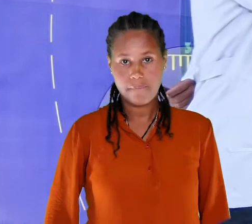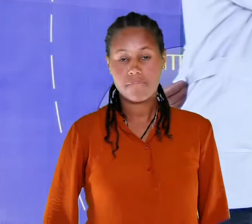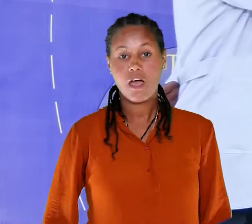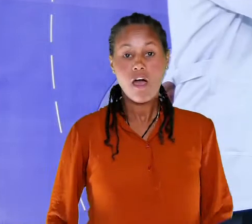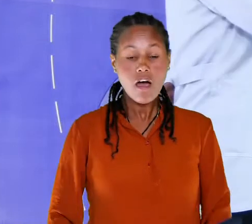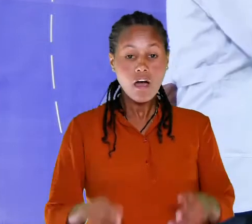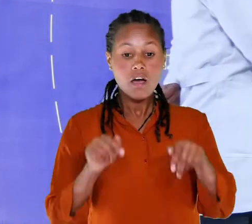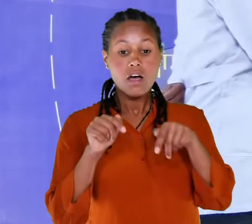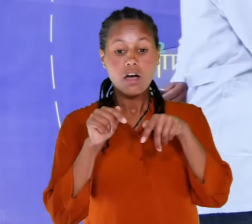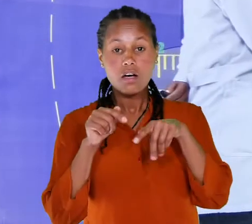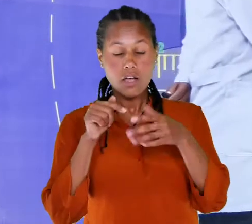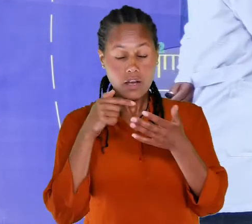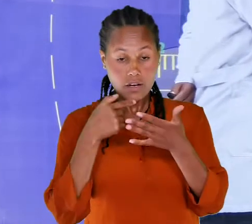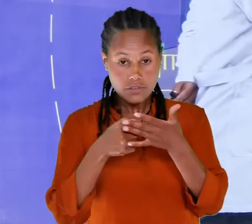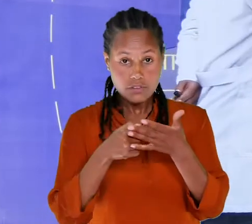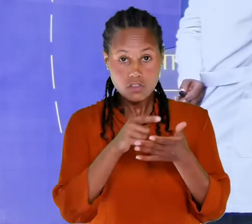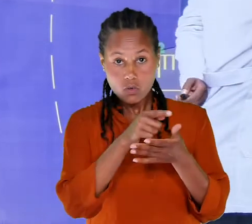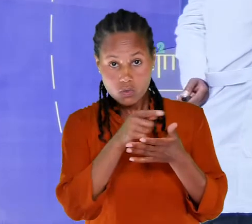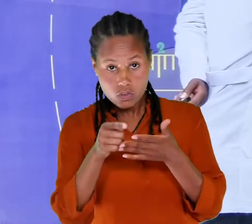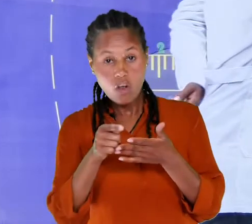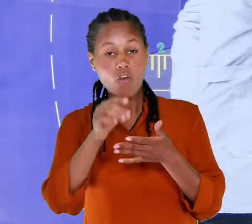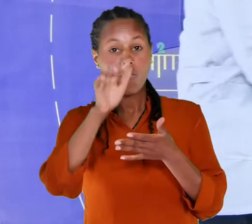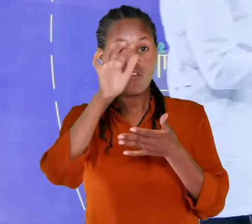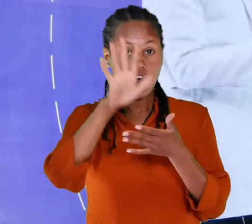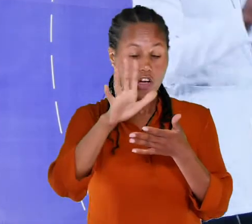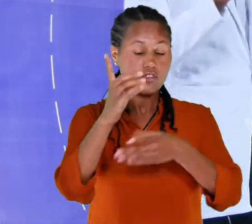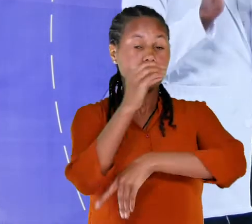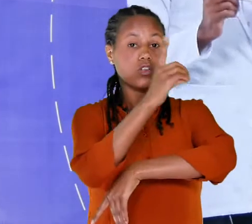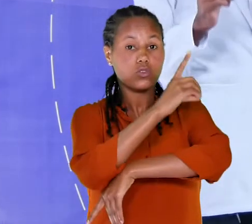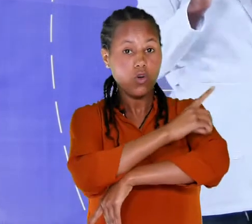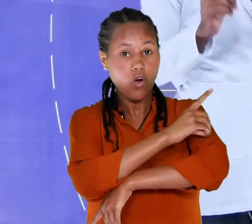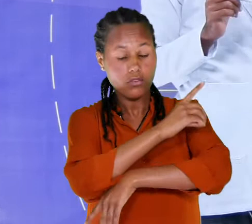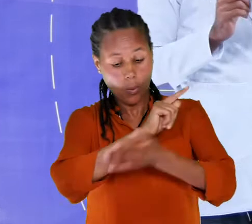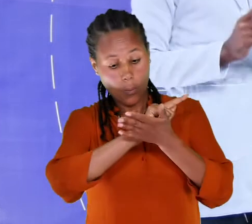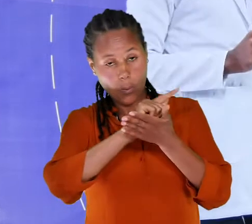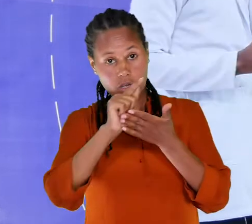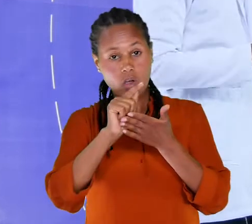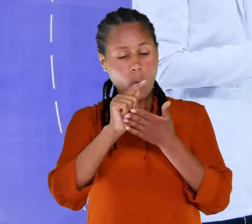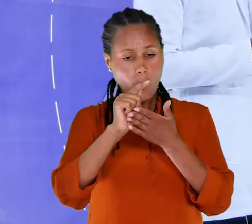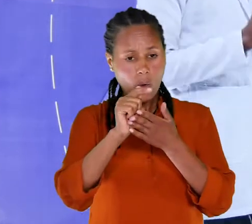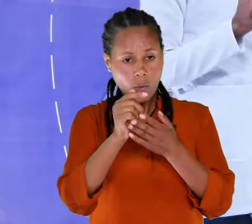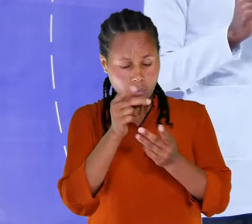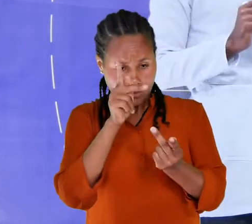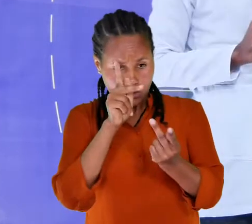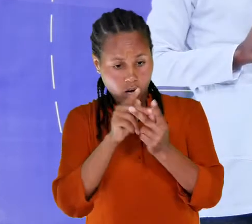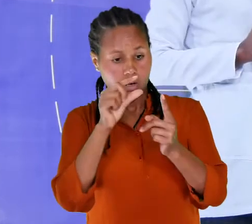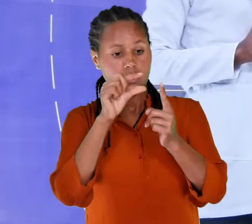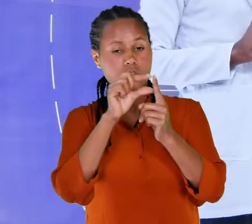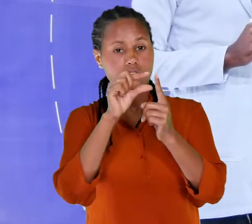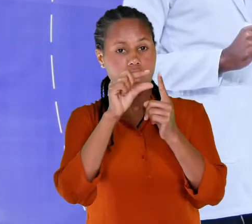Here, you will be able to write 5 days of the week with correct spelling and capital